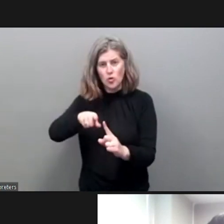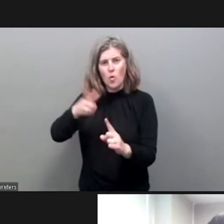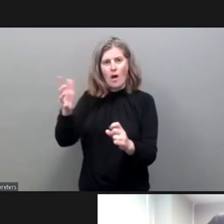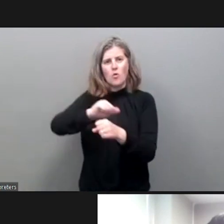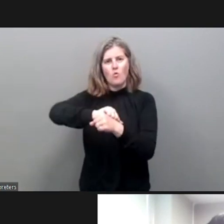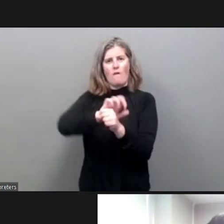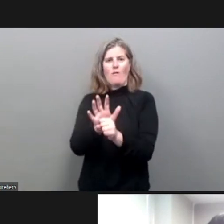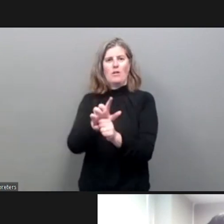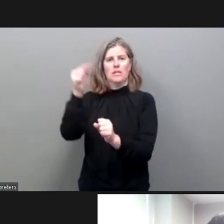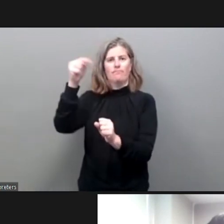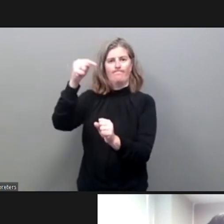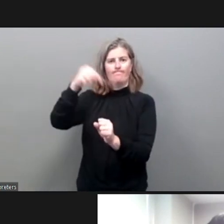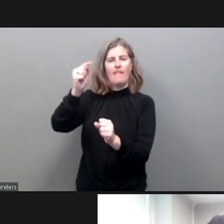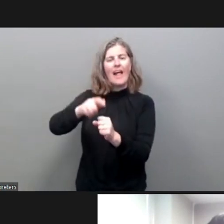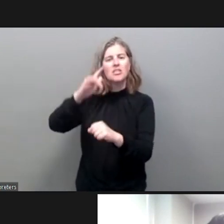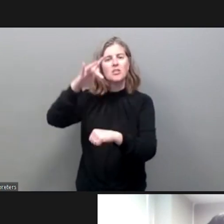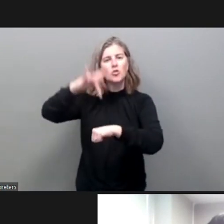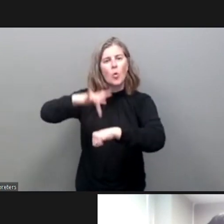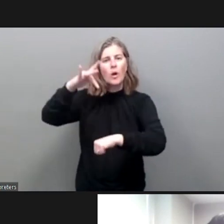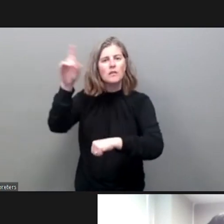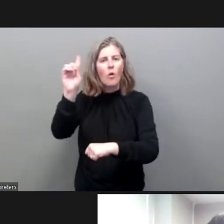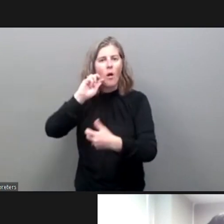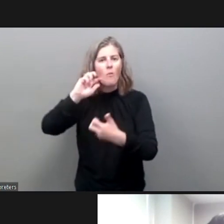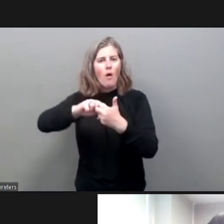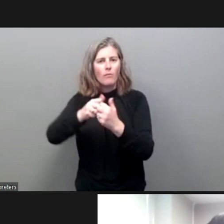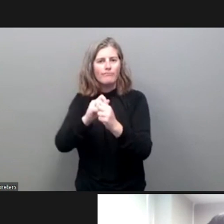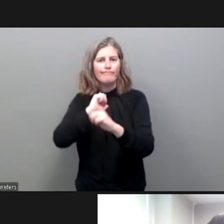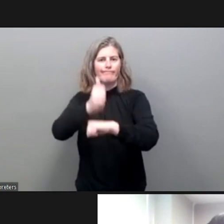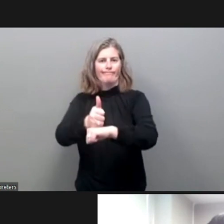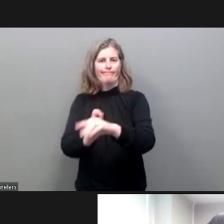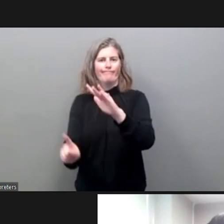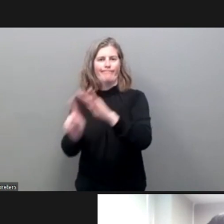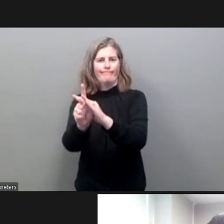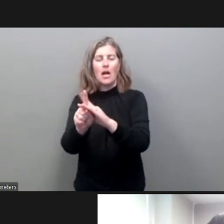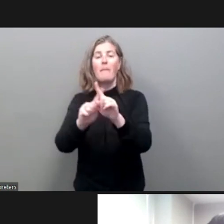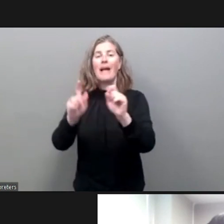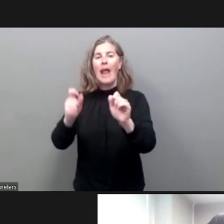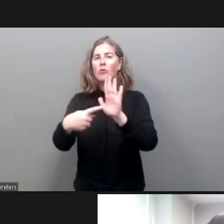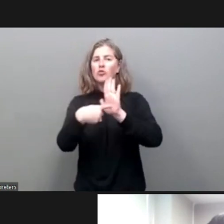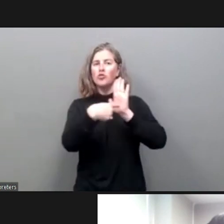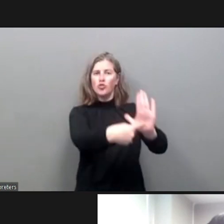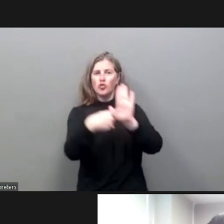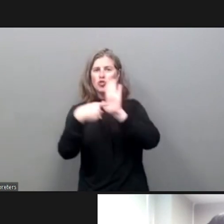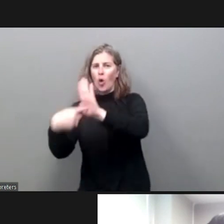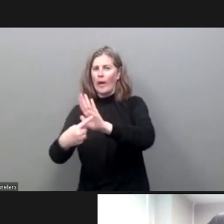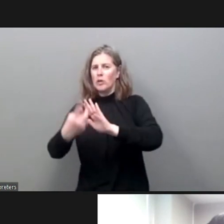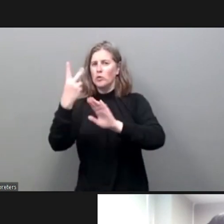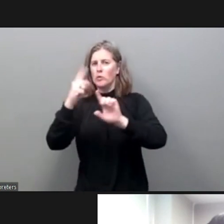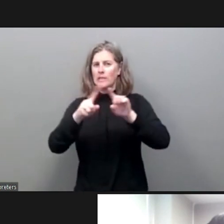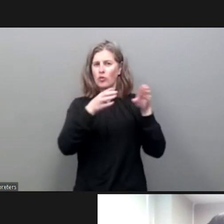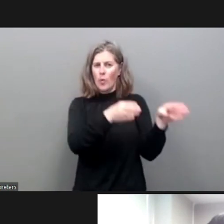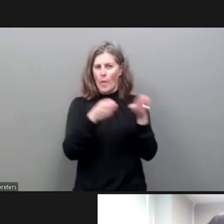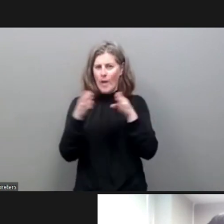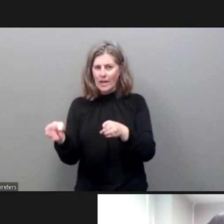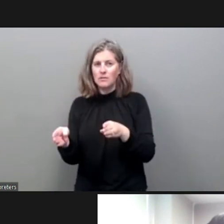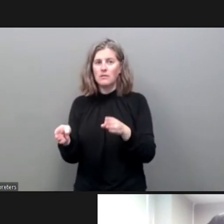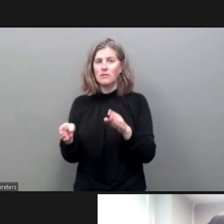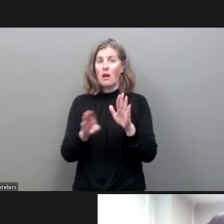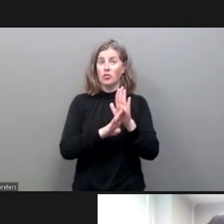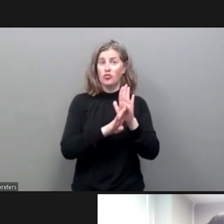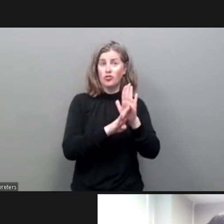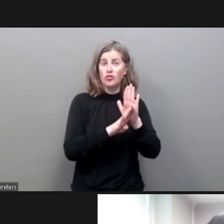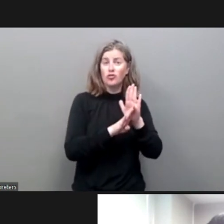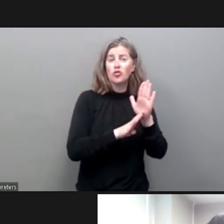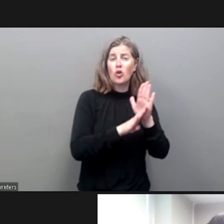the source of our problem right now. It's just that it's manifesting in two different ways. A surge of